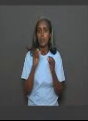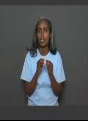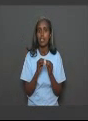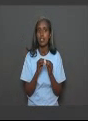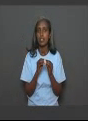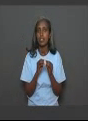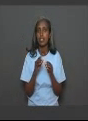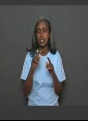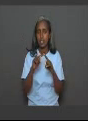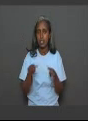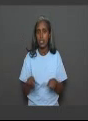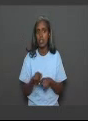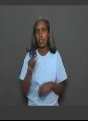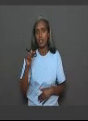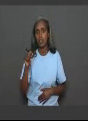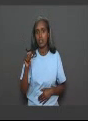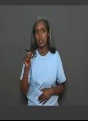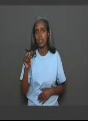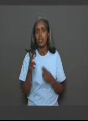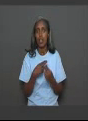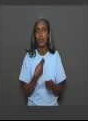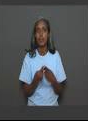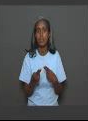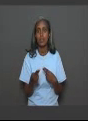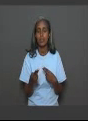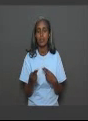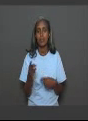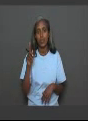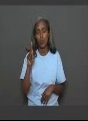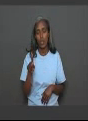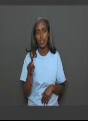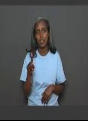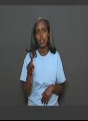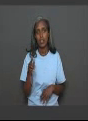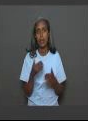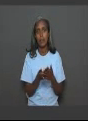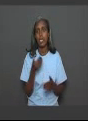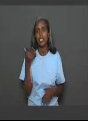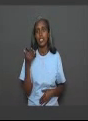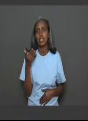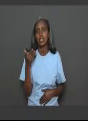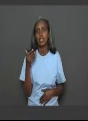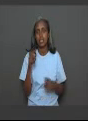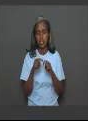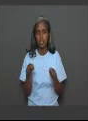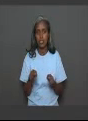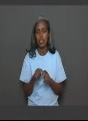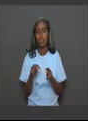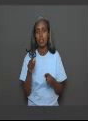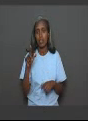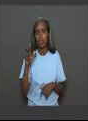6 plus delta T times 1